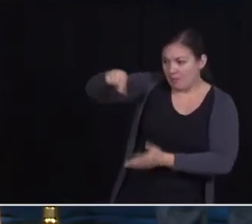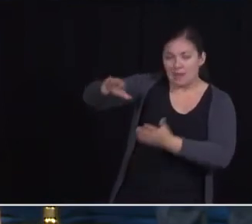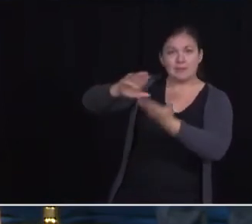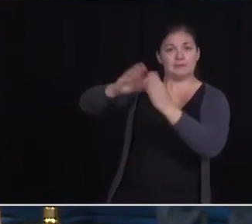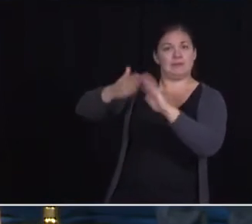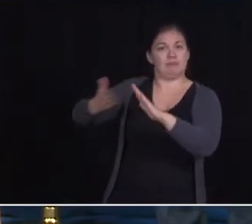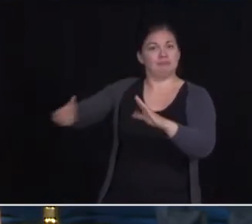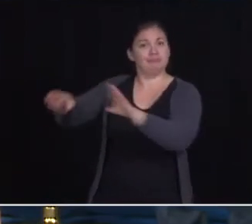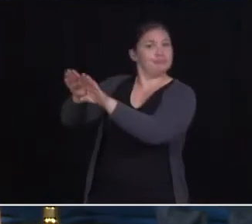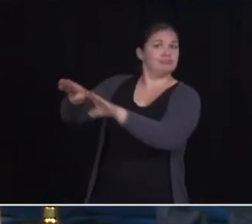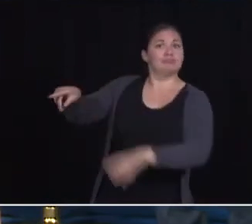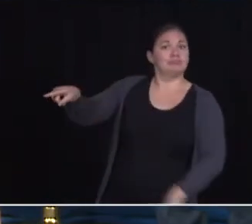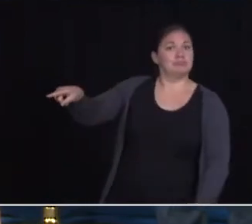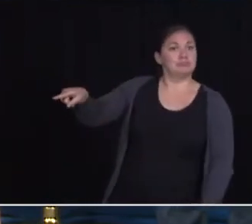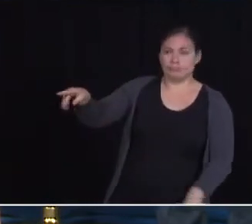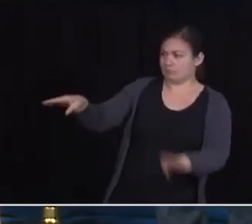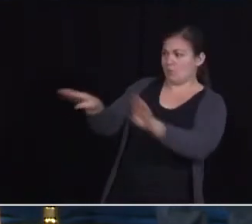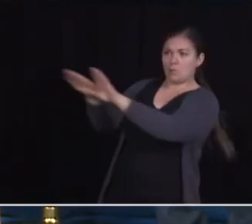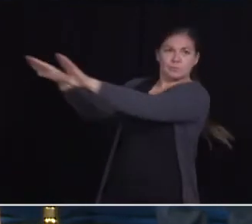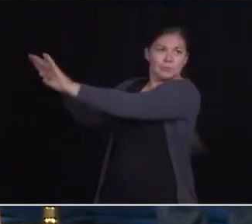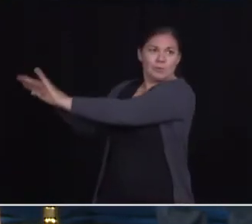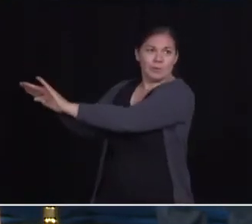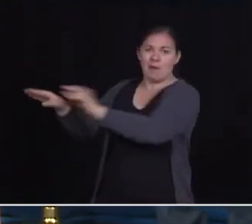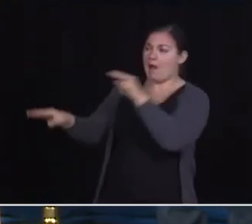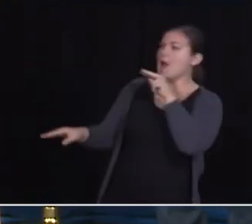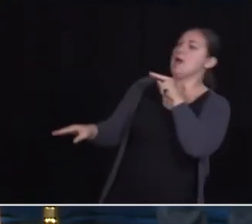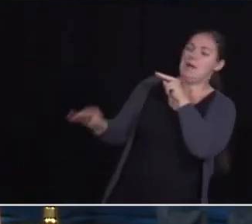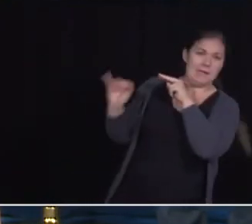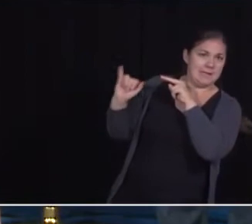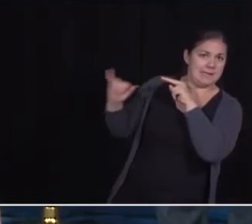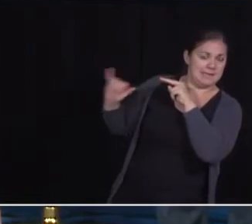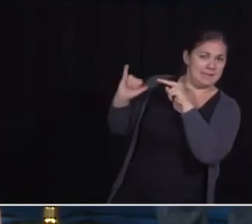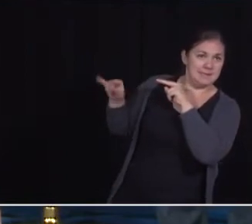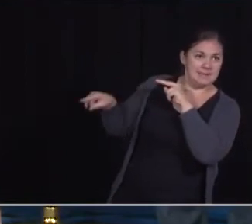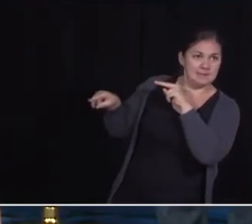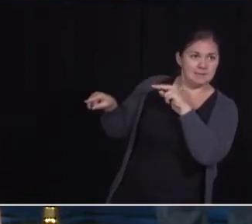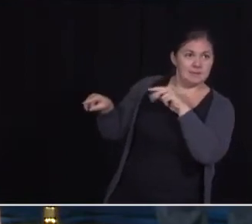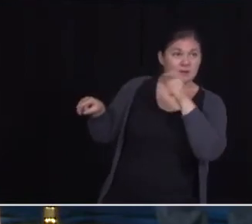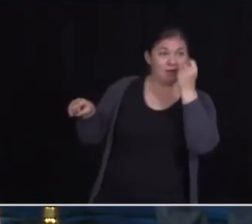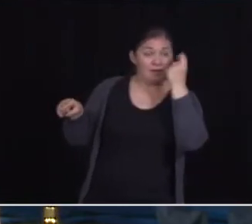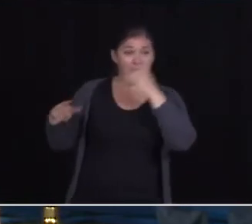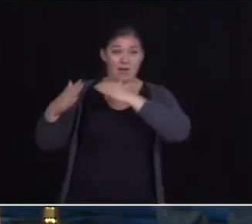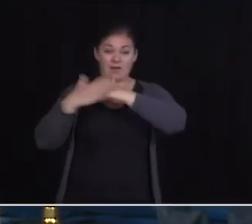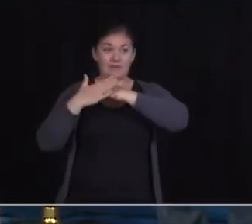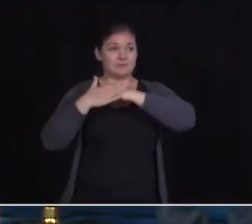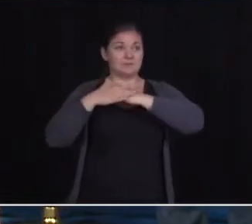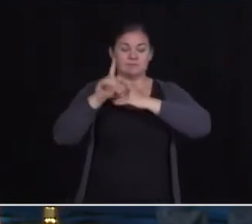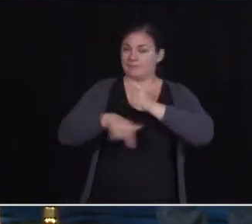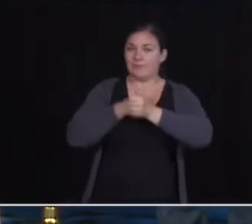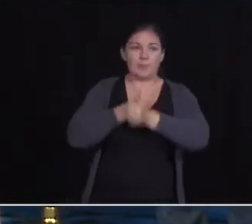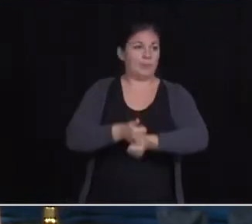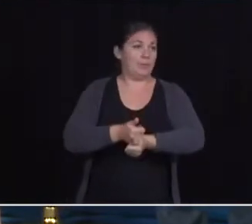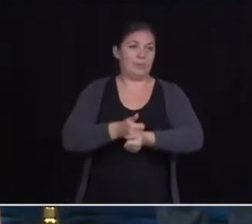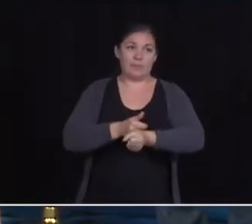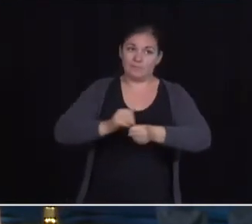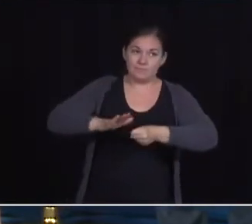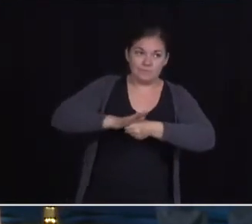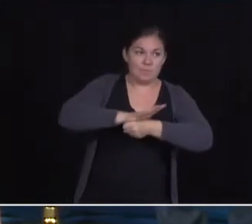to go on the best advice that is given to me. I have full confidence in Dr. Williams, Dr.